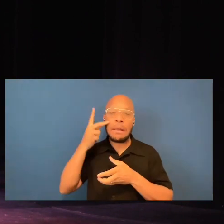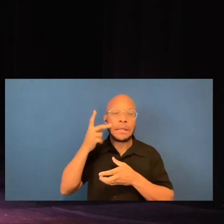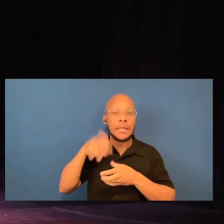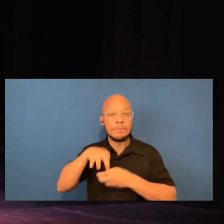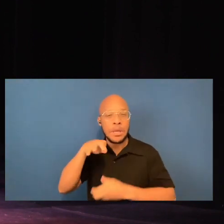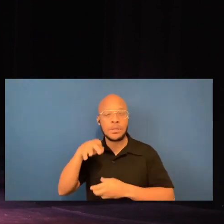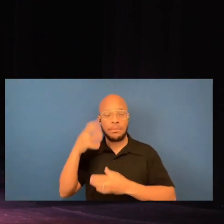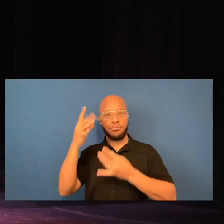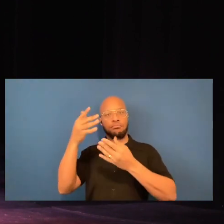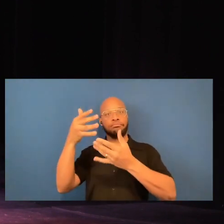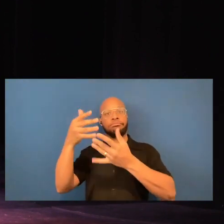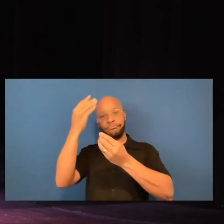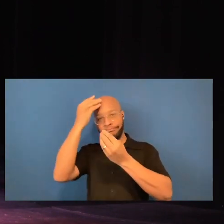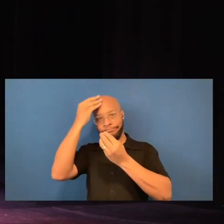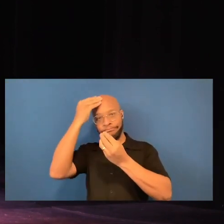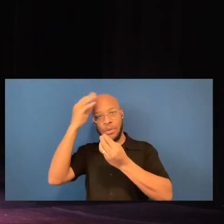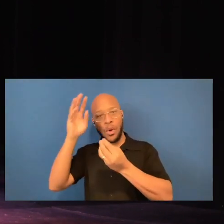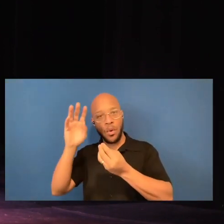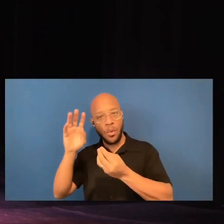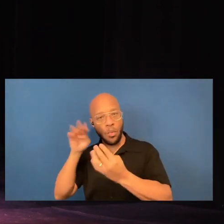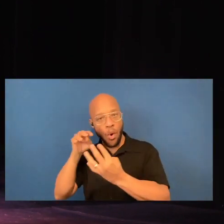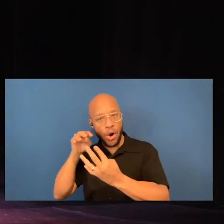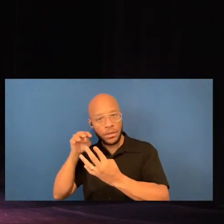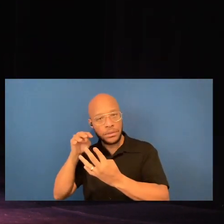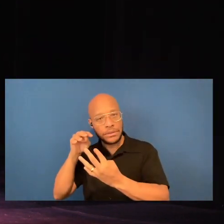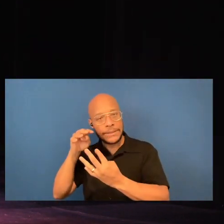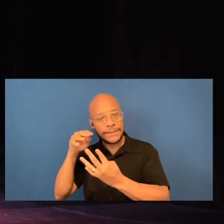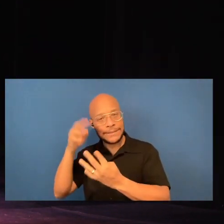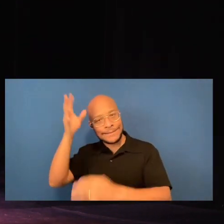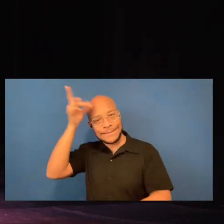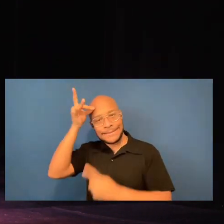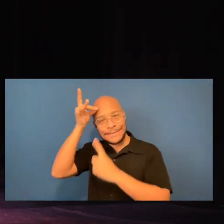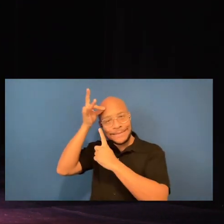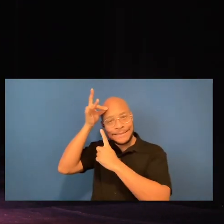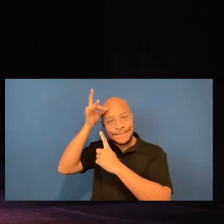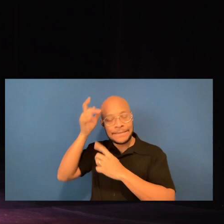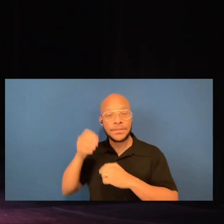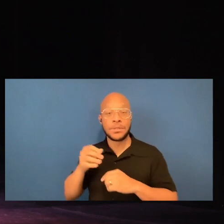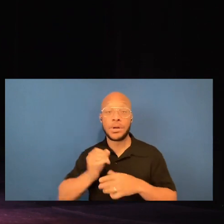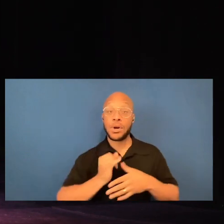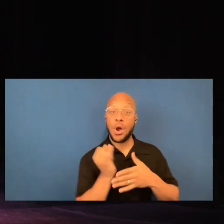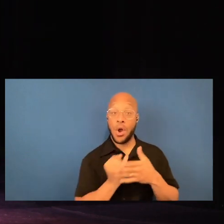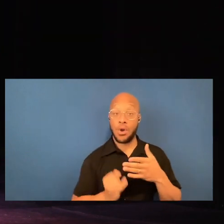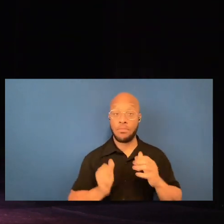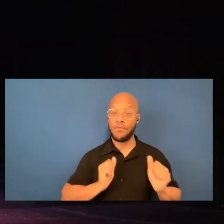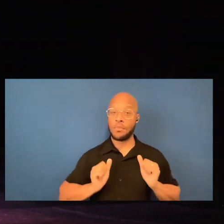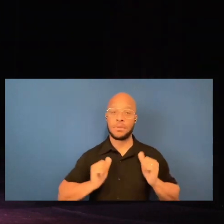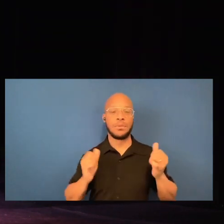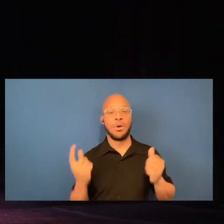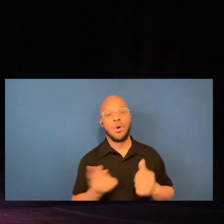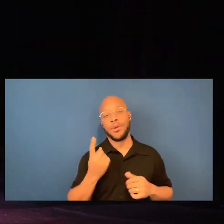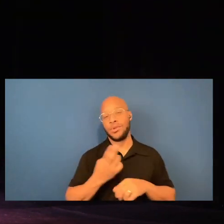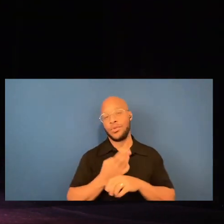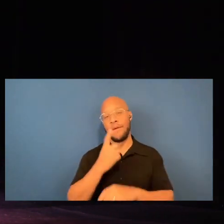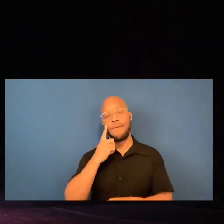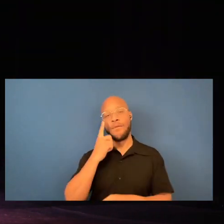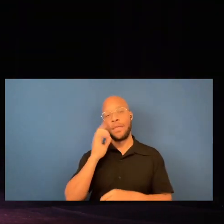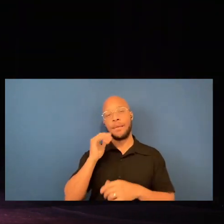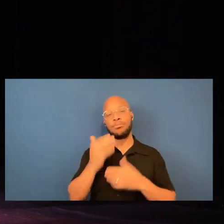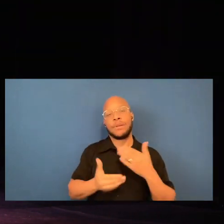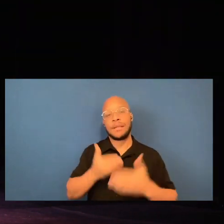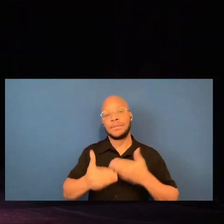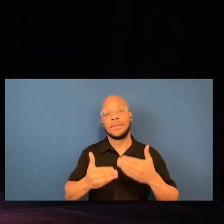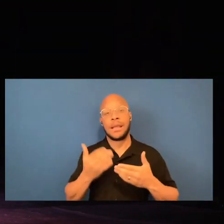Art and performance has always been used for this process. You know, have you ever been to seen the tomb paintings in